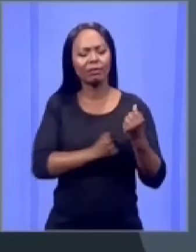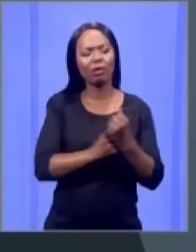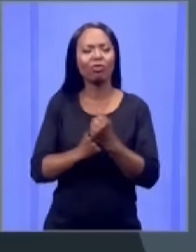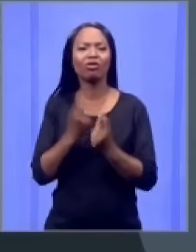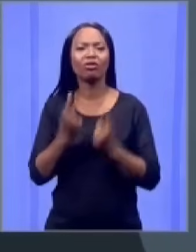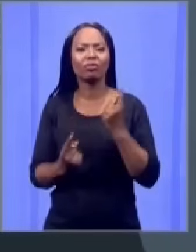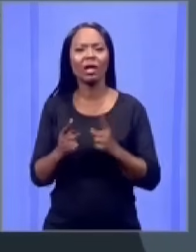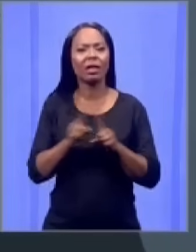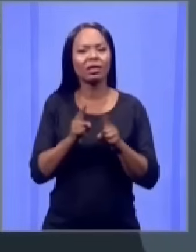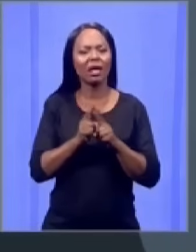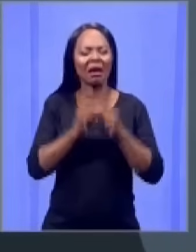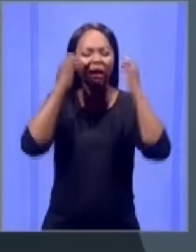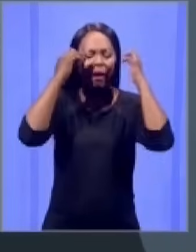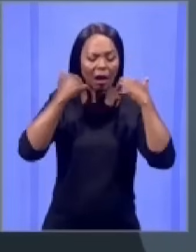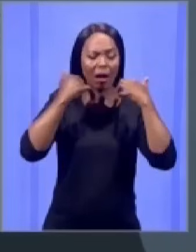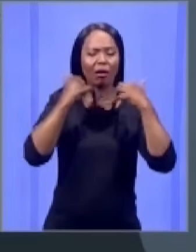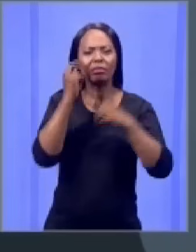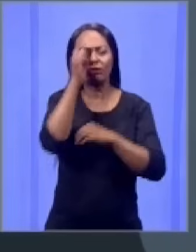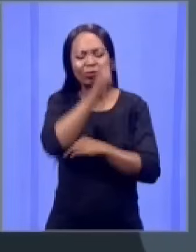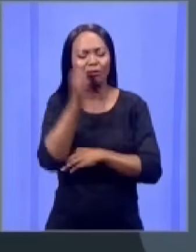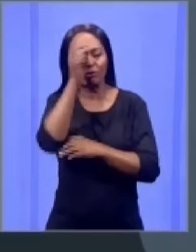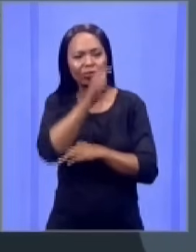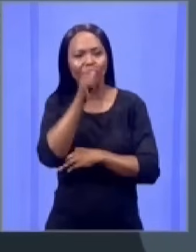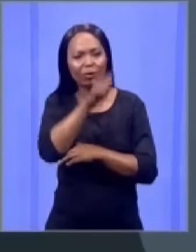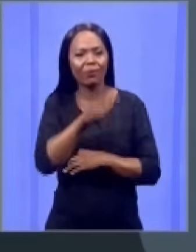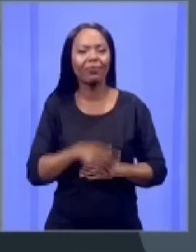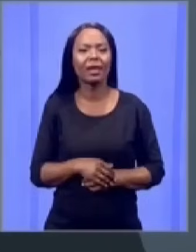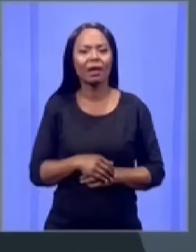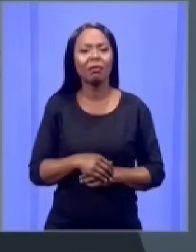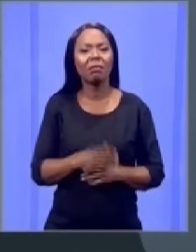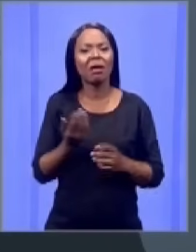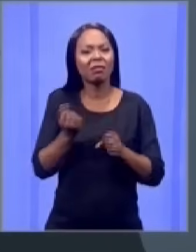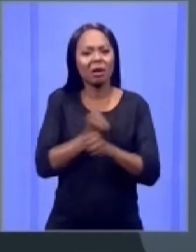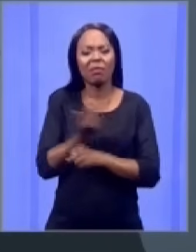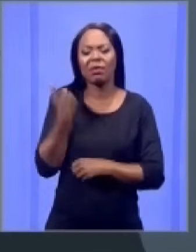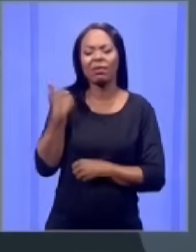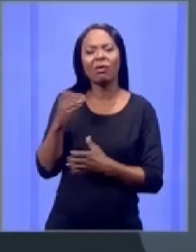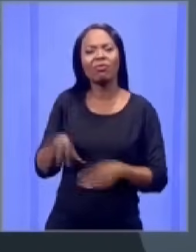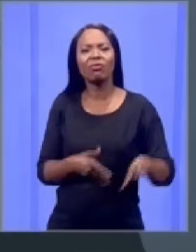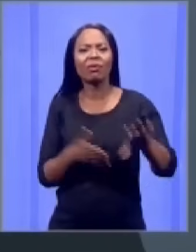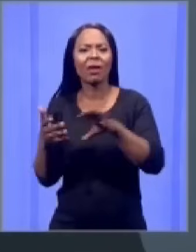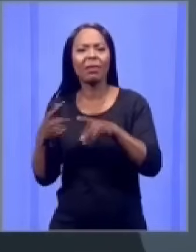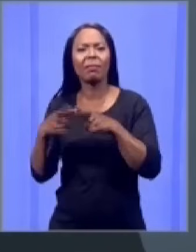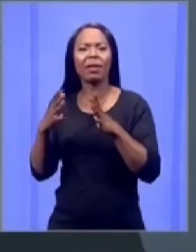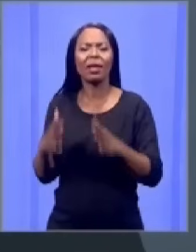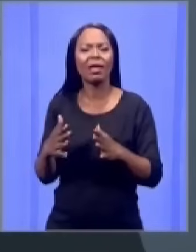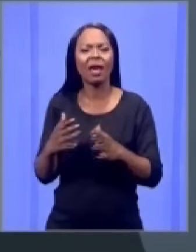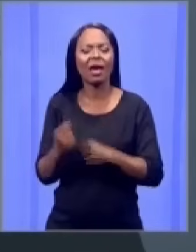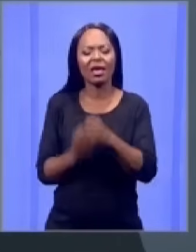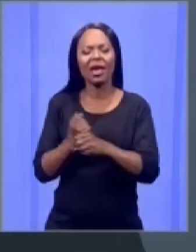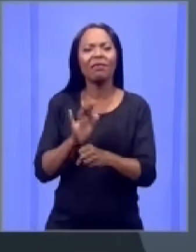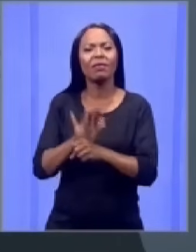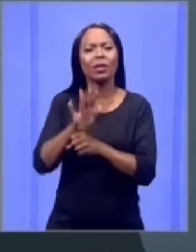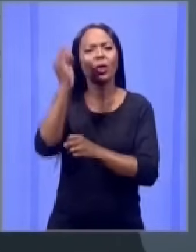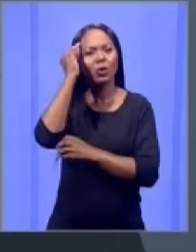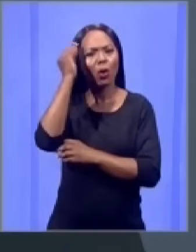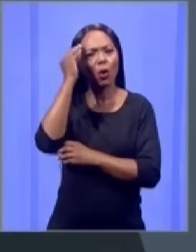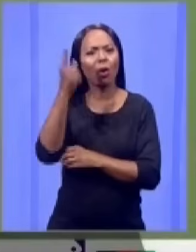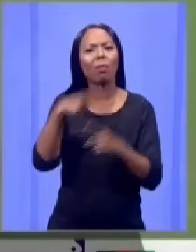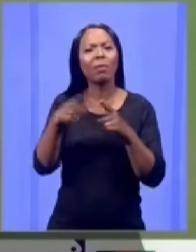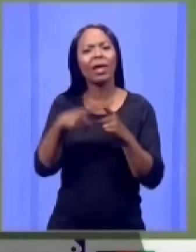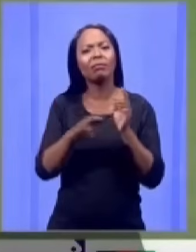at the back of the mind, just as much as the rugby players have had over the last, say, 15 years, is that they know they're playing for the people